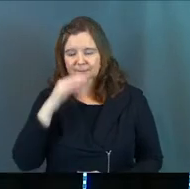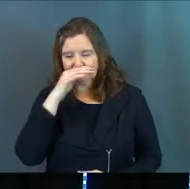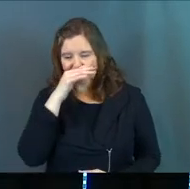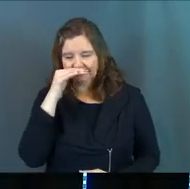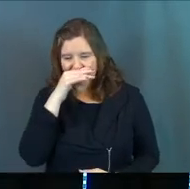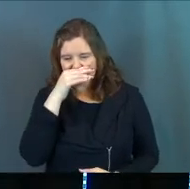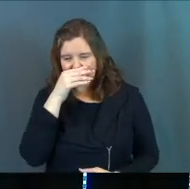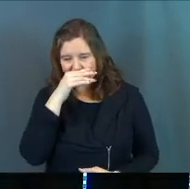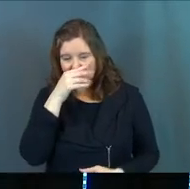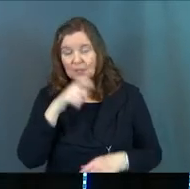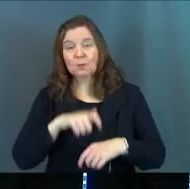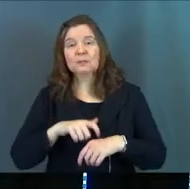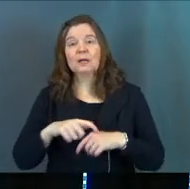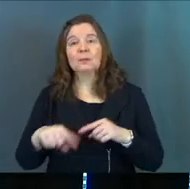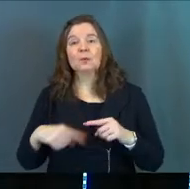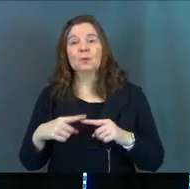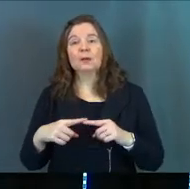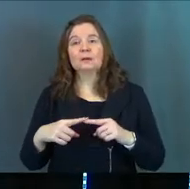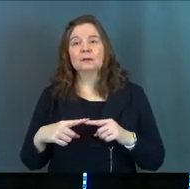There were times that